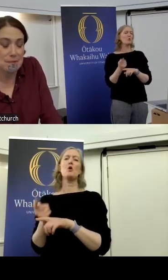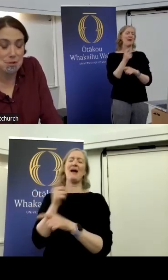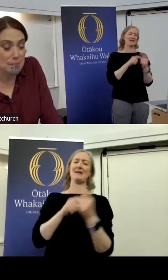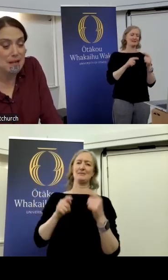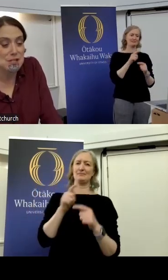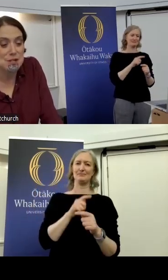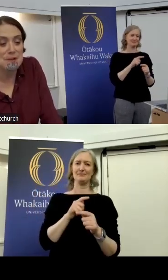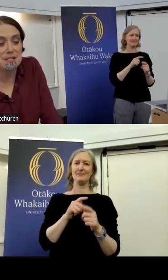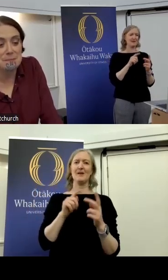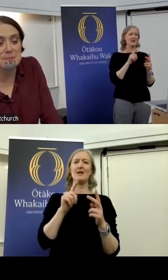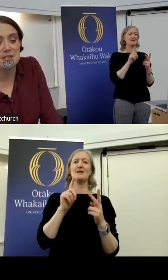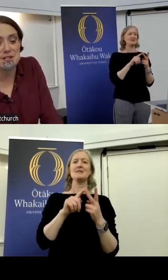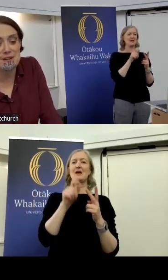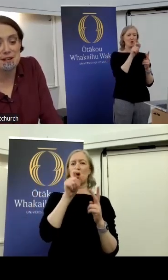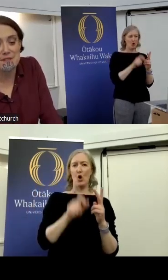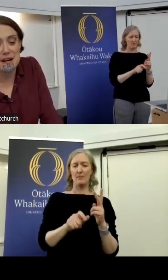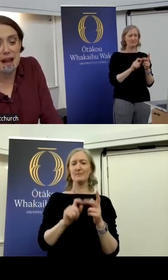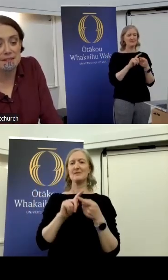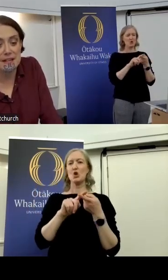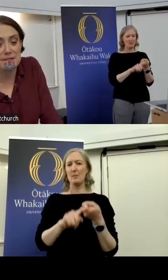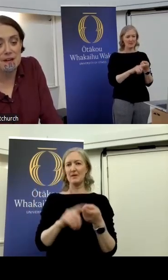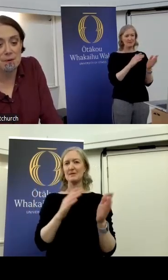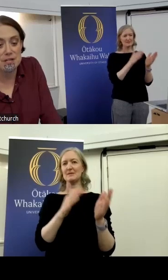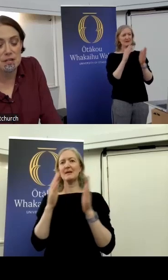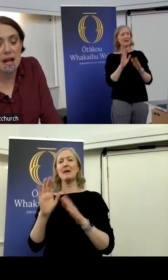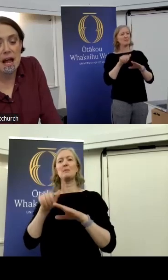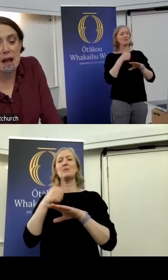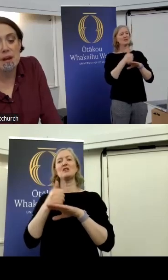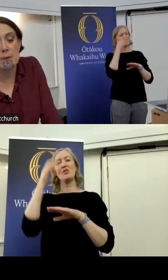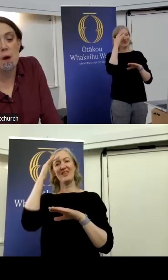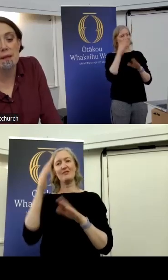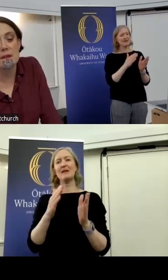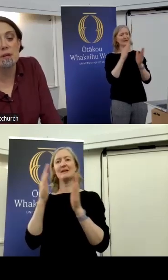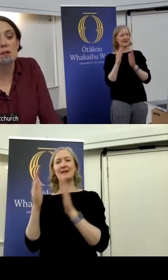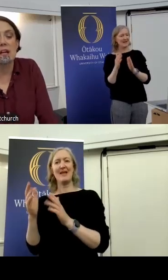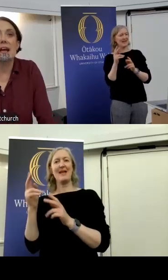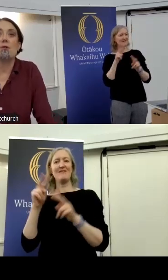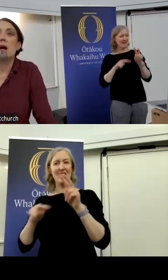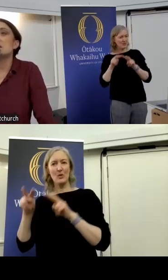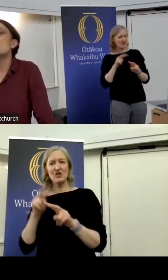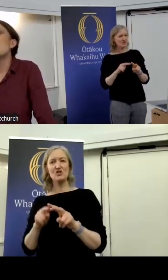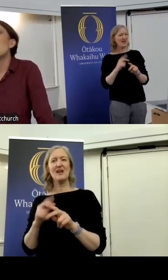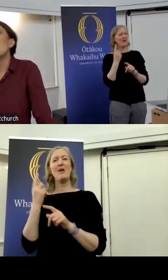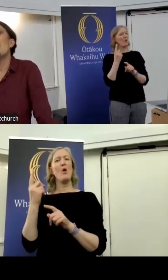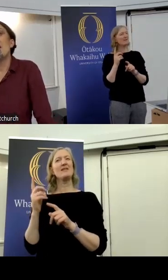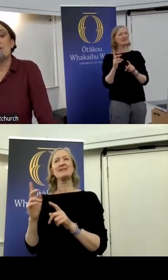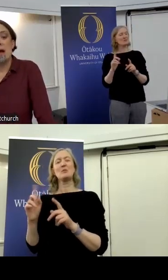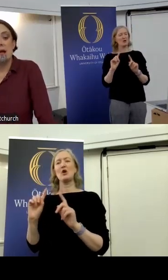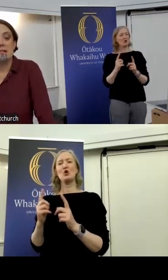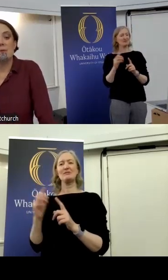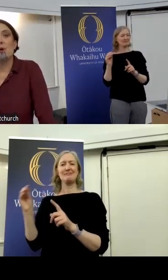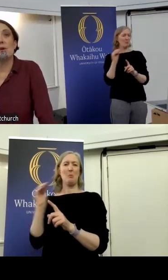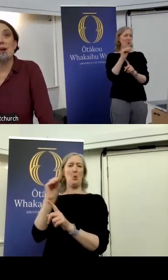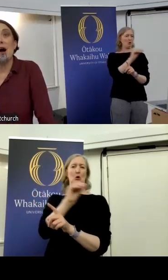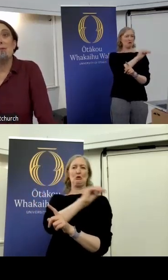sorry, what am I talking about? Determinant, implementation theory, and then evaluation. And we had one that we couldn't categorize in either